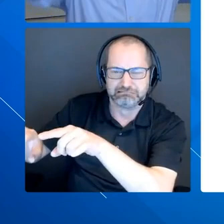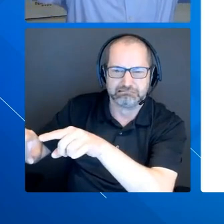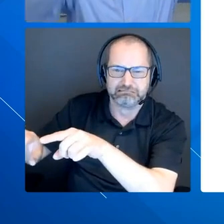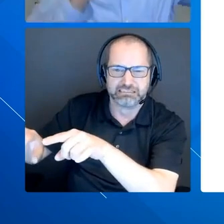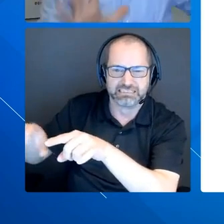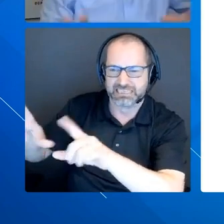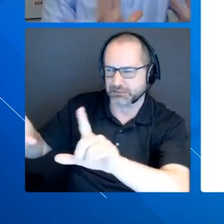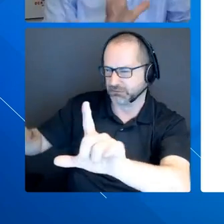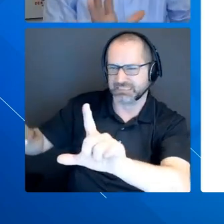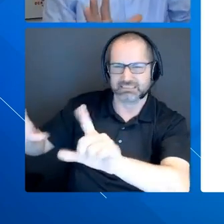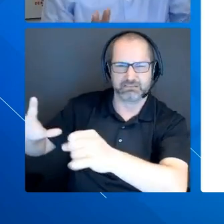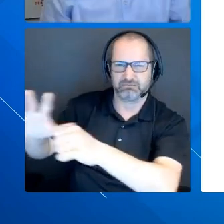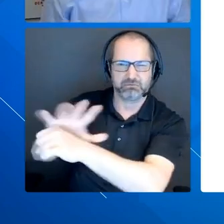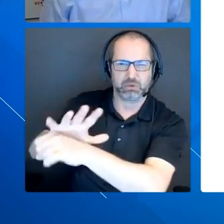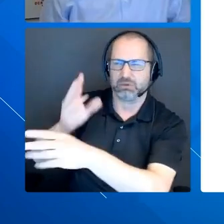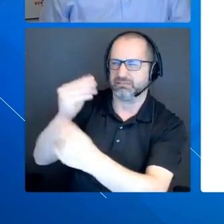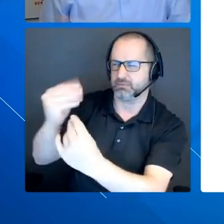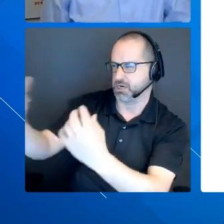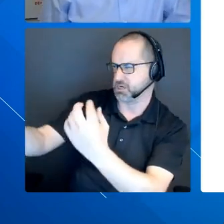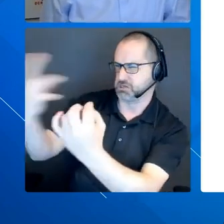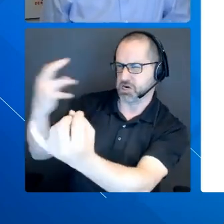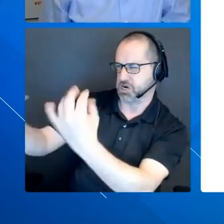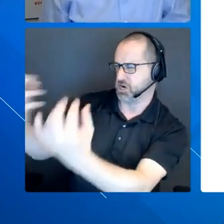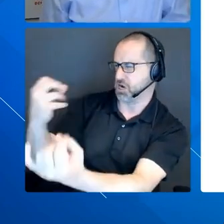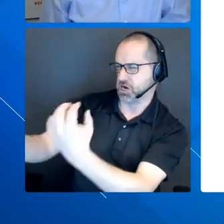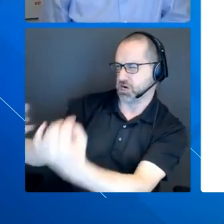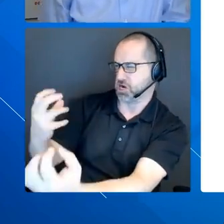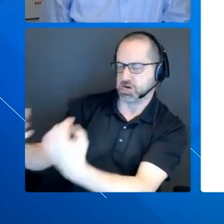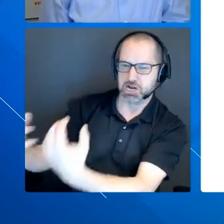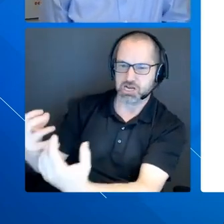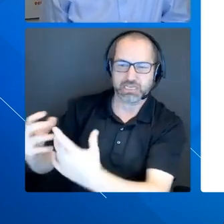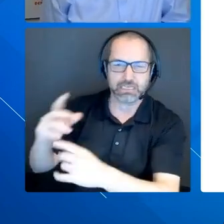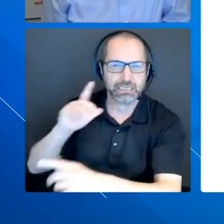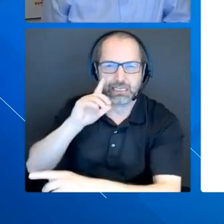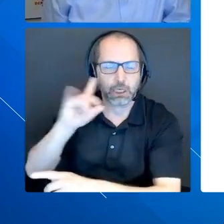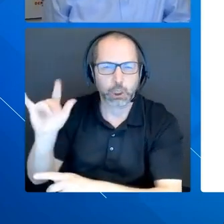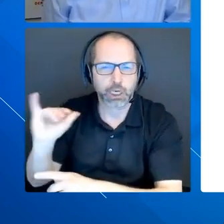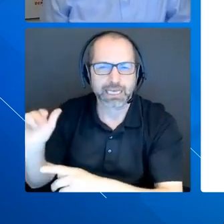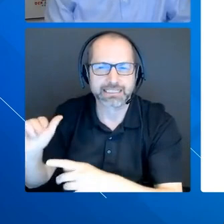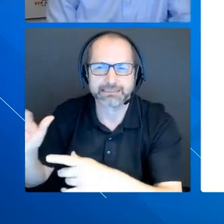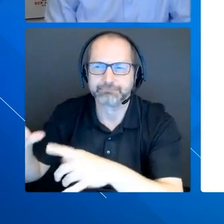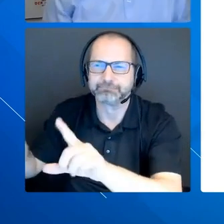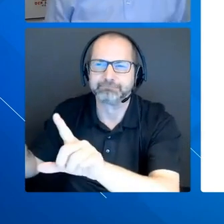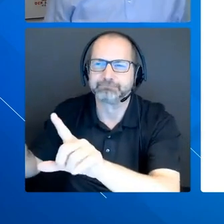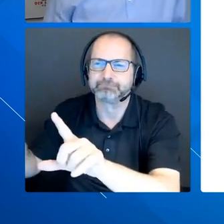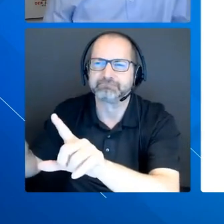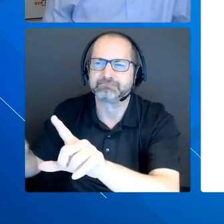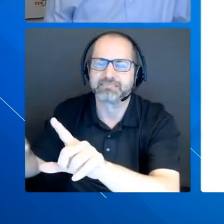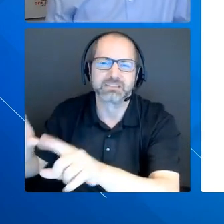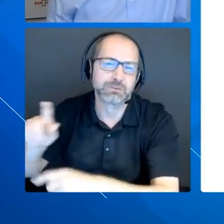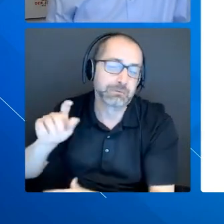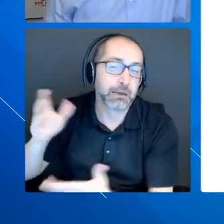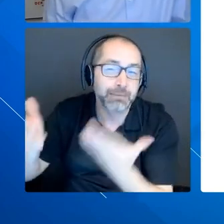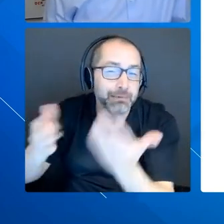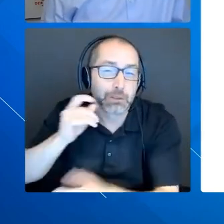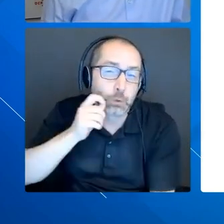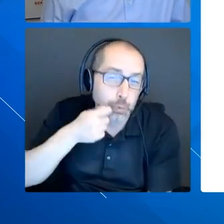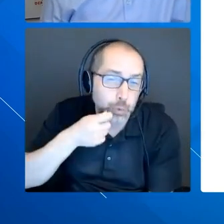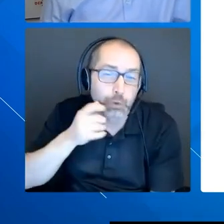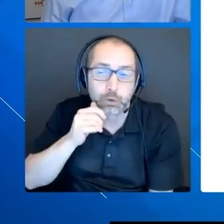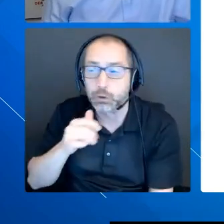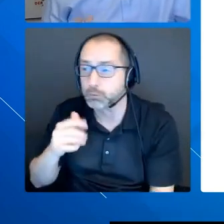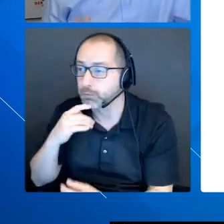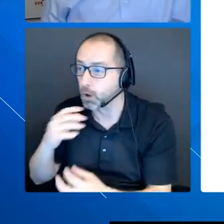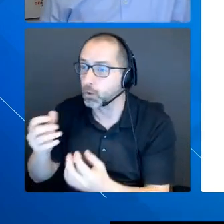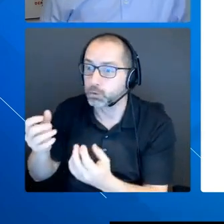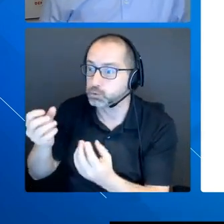was just packed with information. Looked like it looked kind of cool. It looked neat. Like, wow, we really have so much to tell